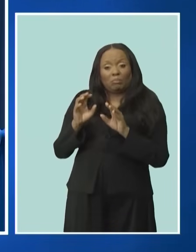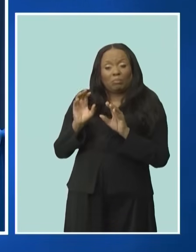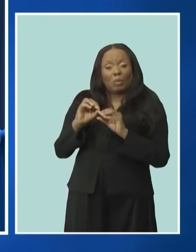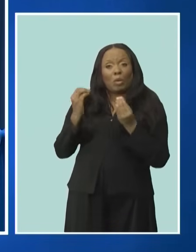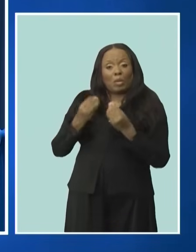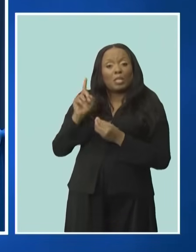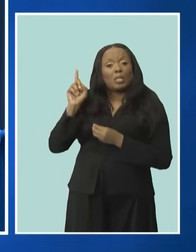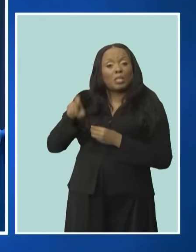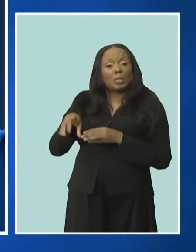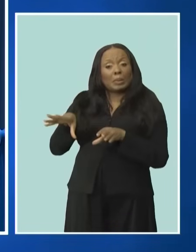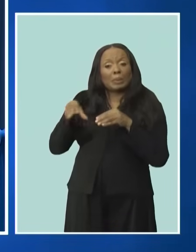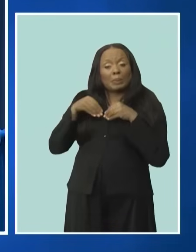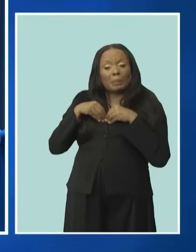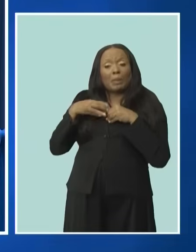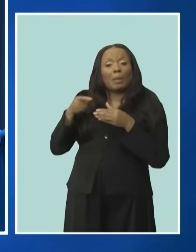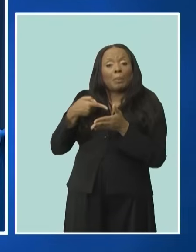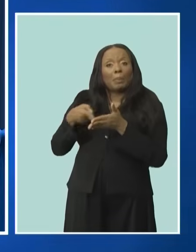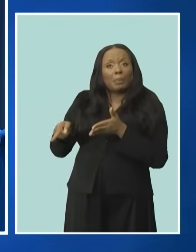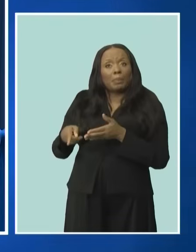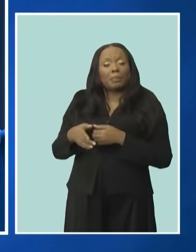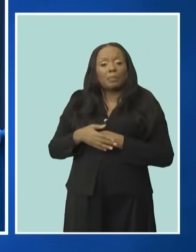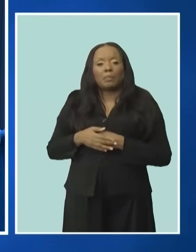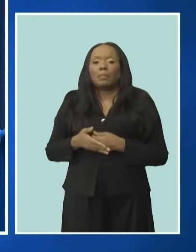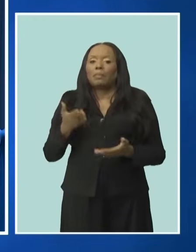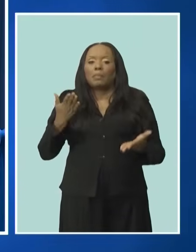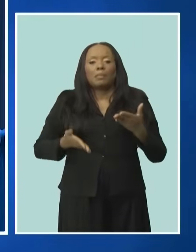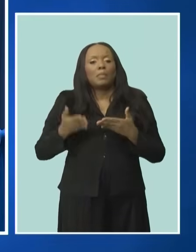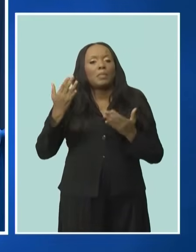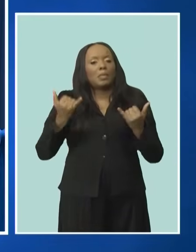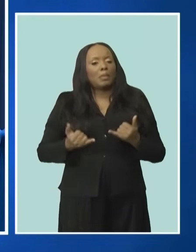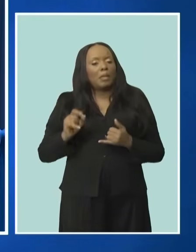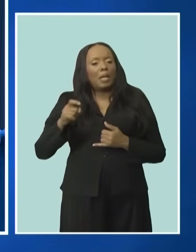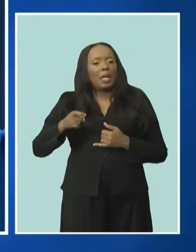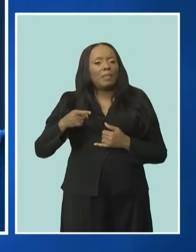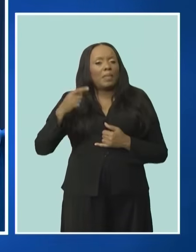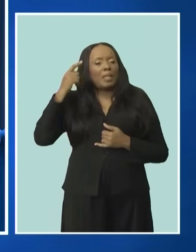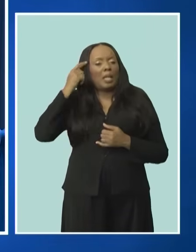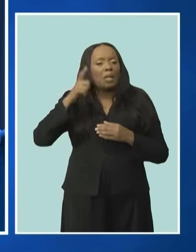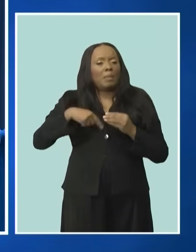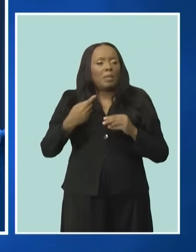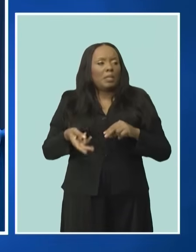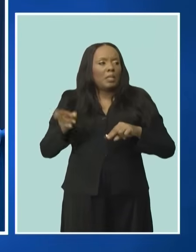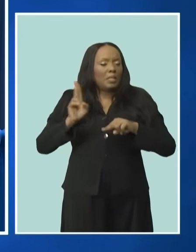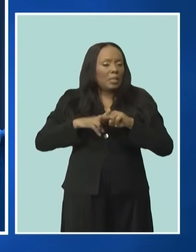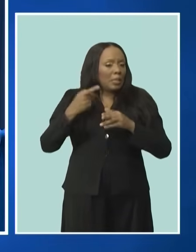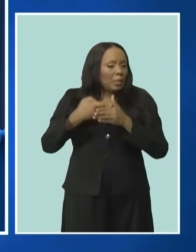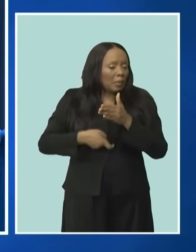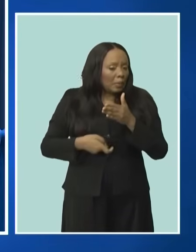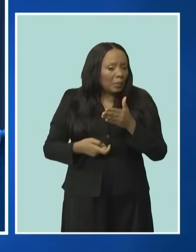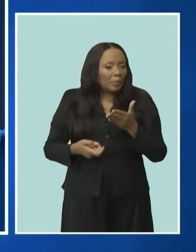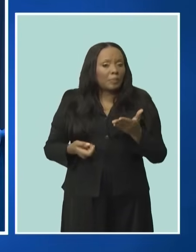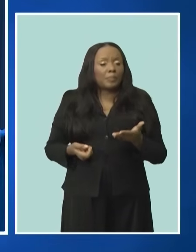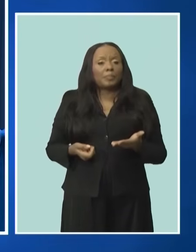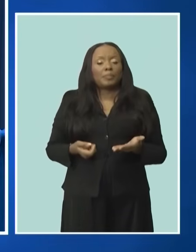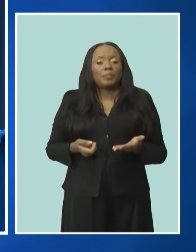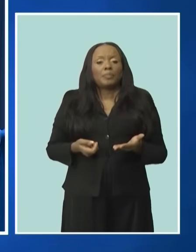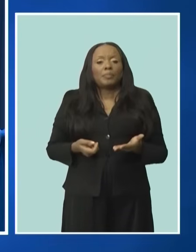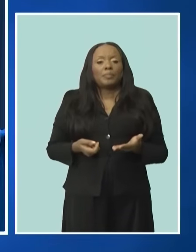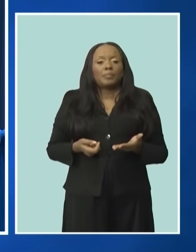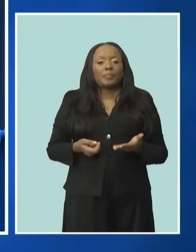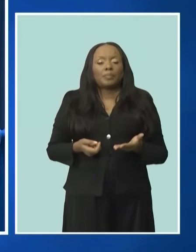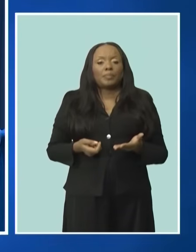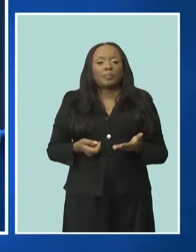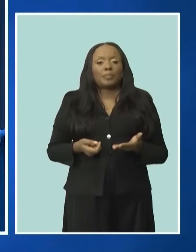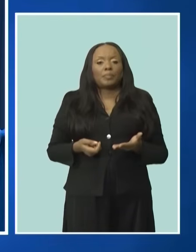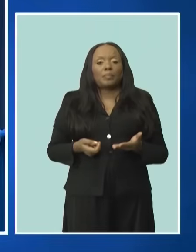with. The time has come perhaps when you need to consider increasing the fees. It is difficult